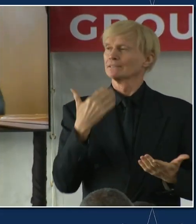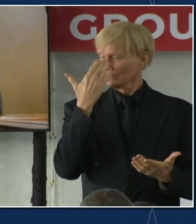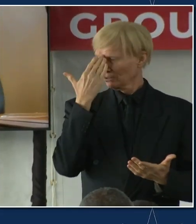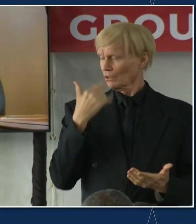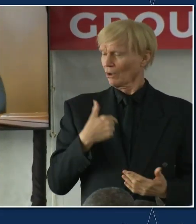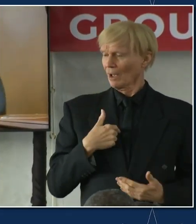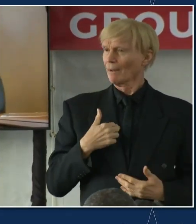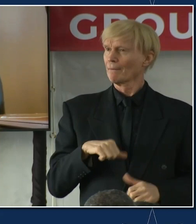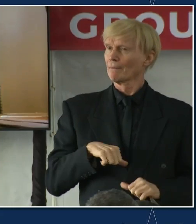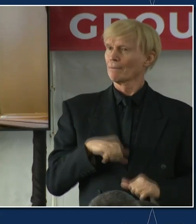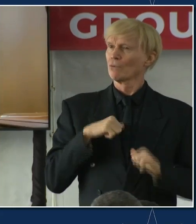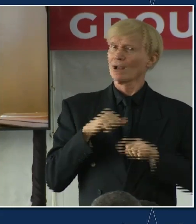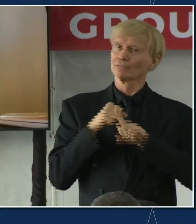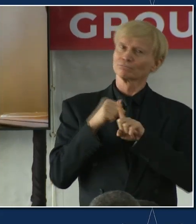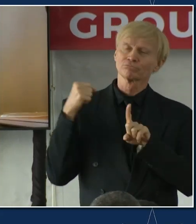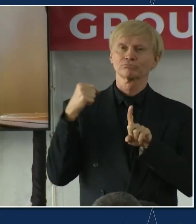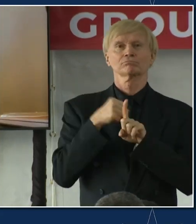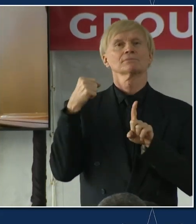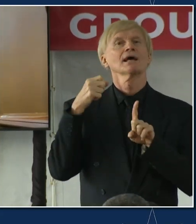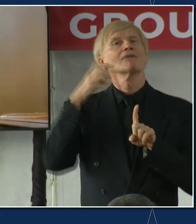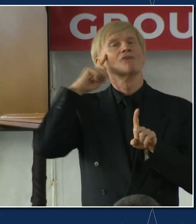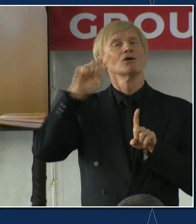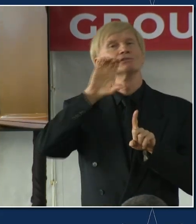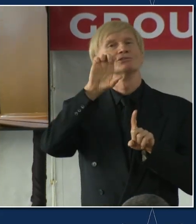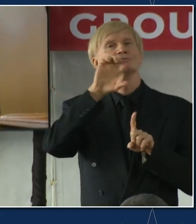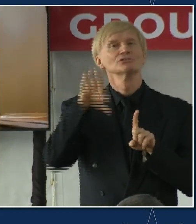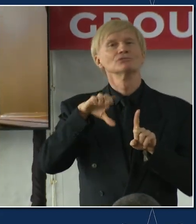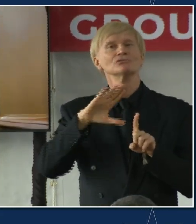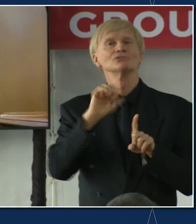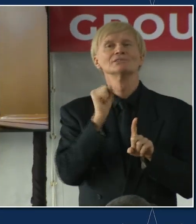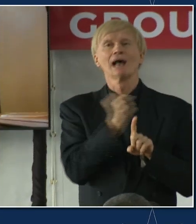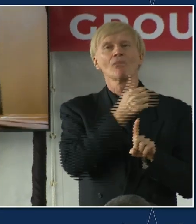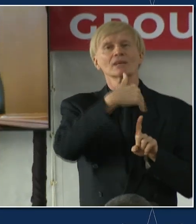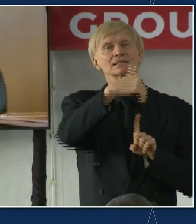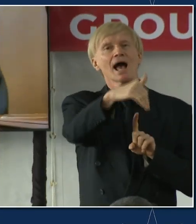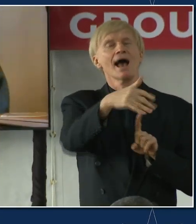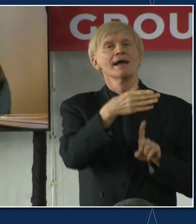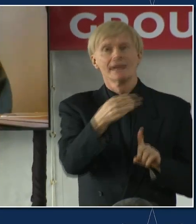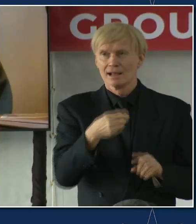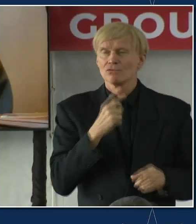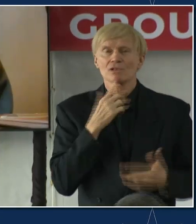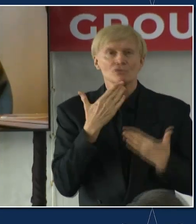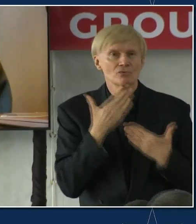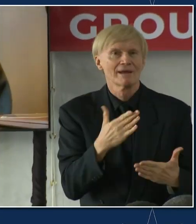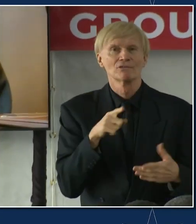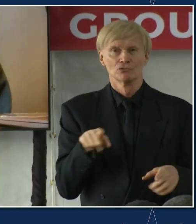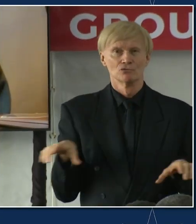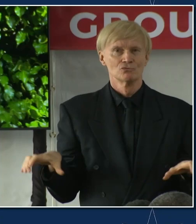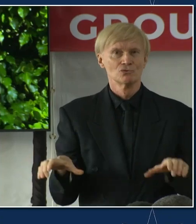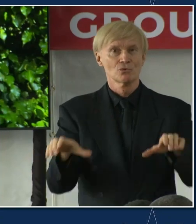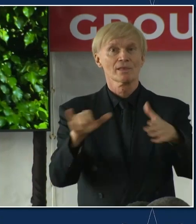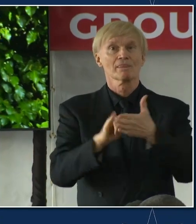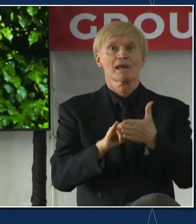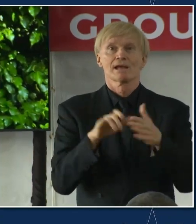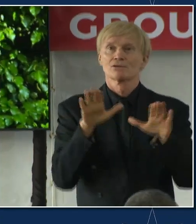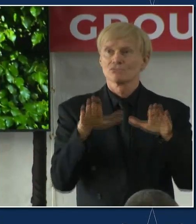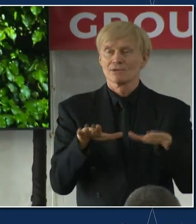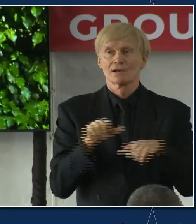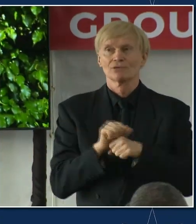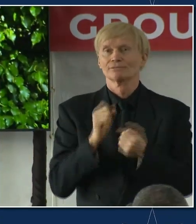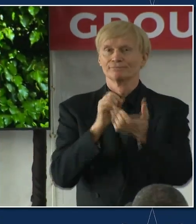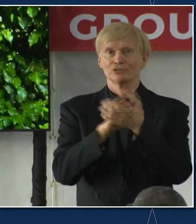have a profound impact on the South Side of Chicago, and we're just really grateful that you're doing this. I think it's super important.